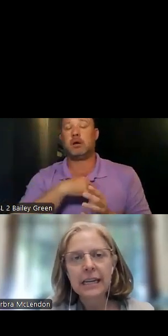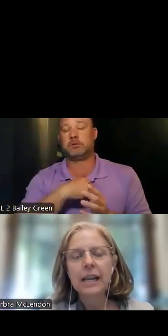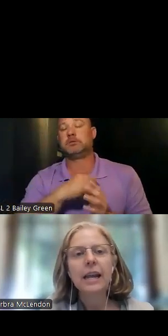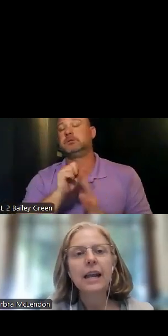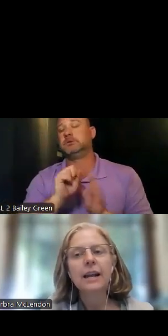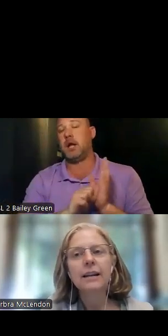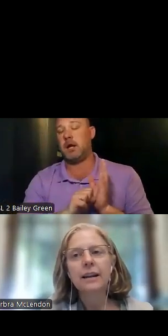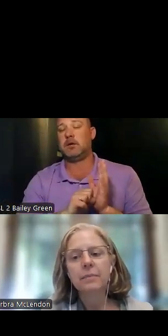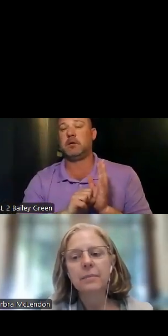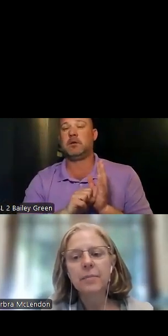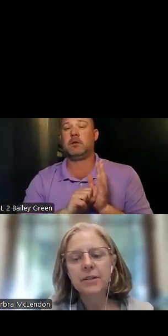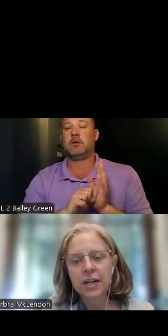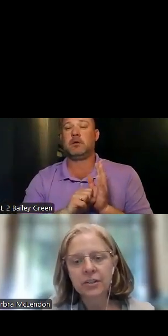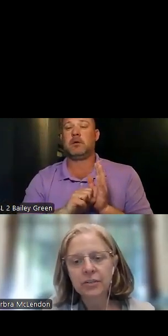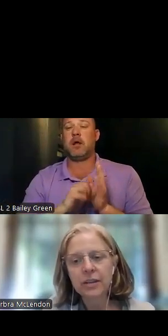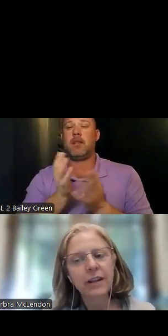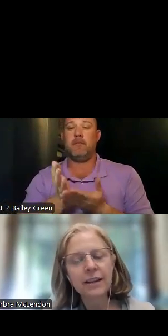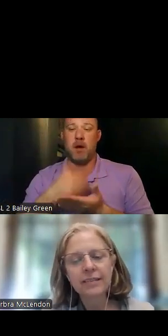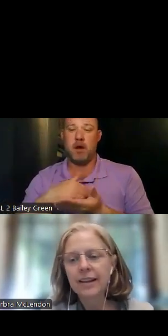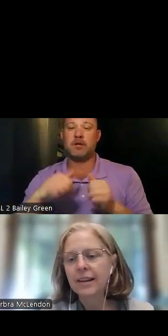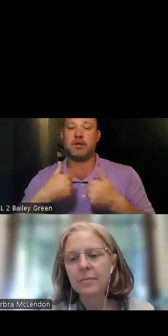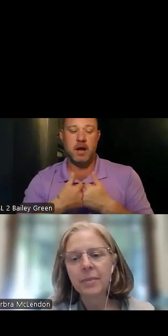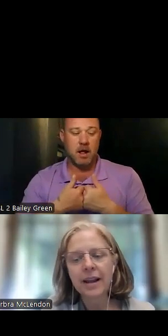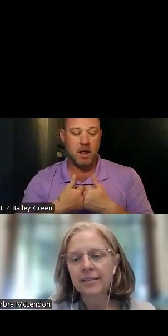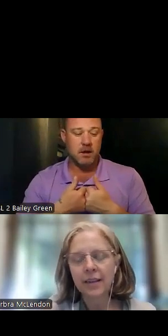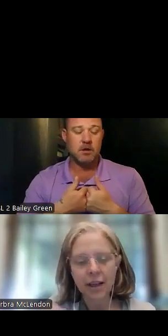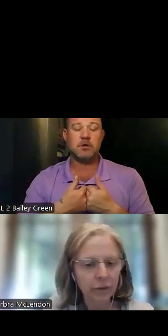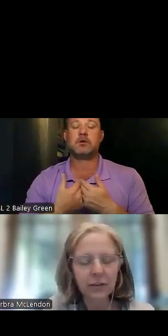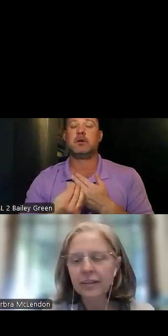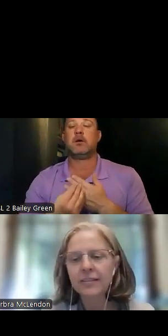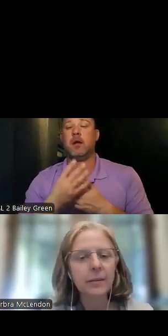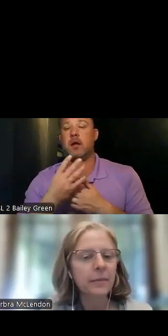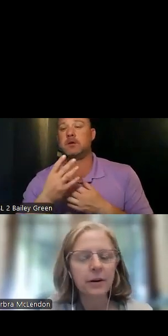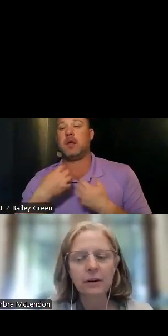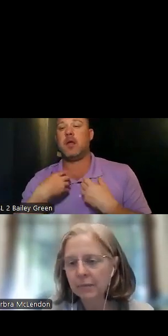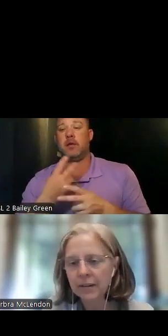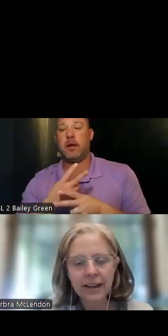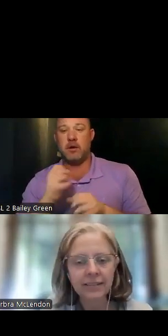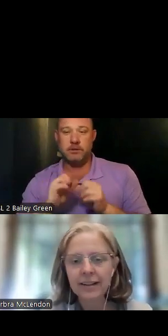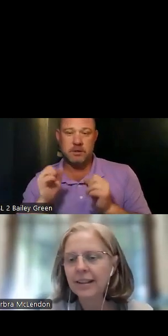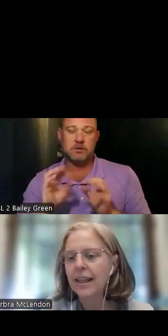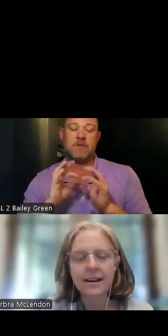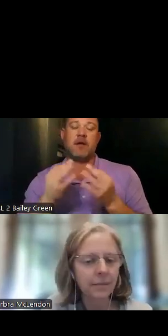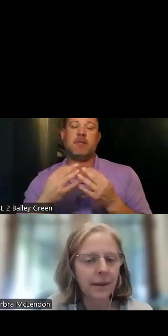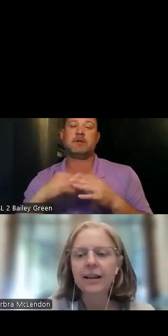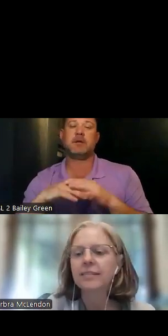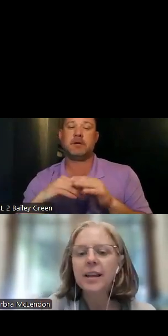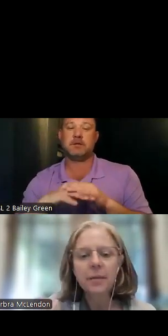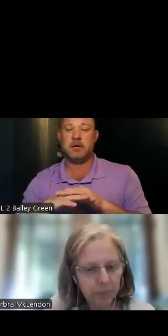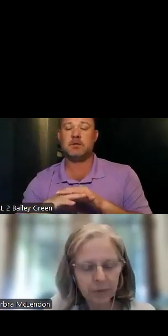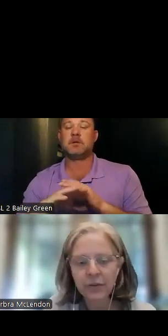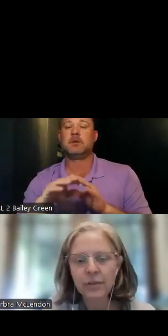state and the budget challenges we face. It impacts the healthcare system that our families access, and it